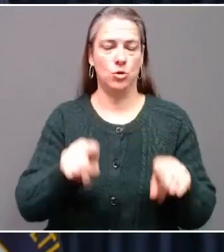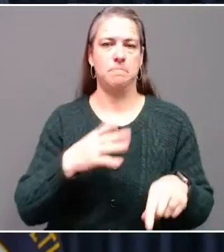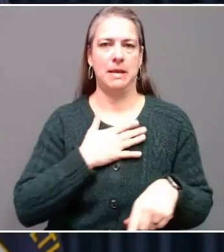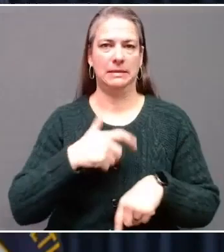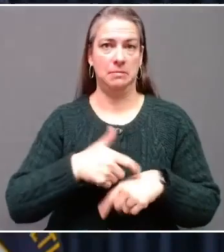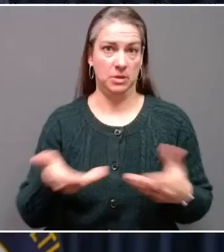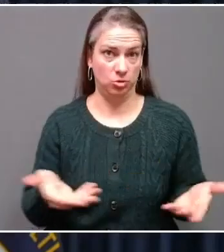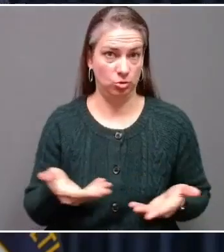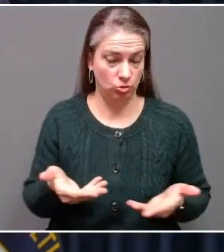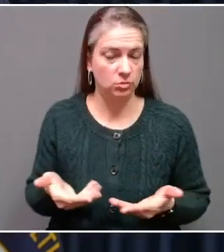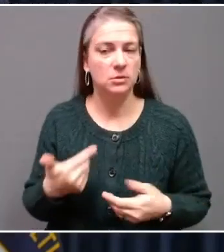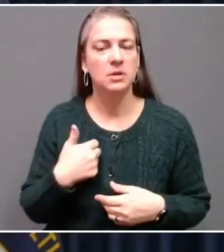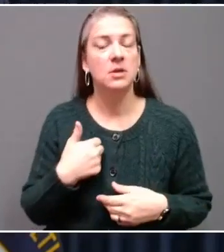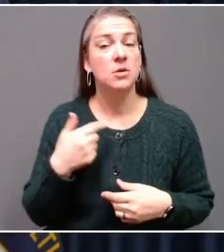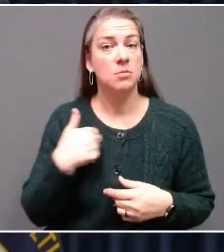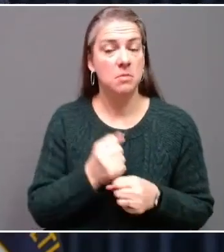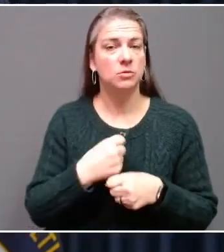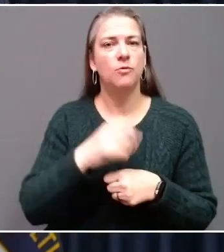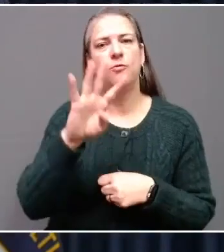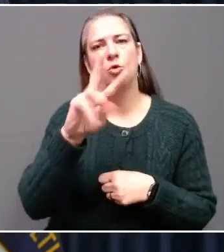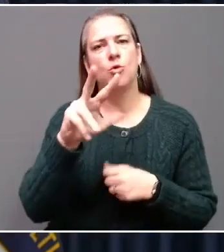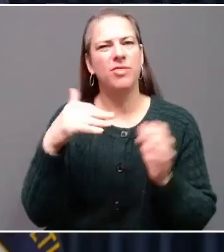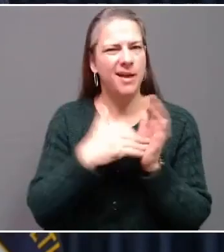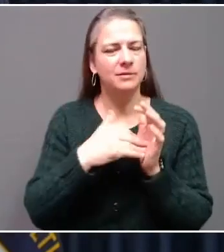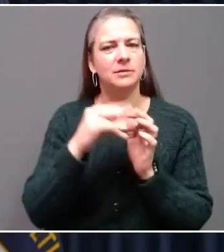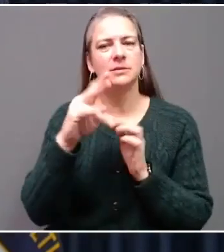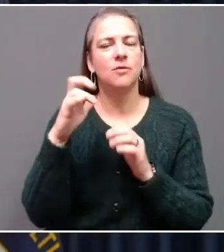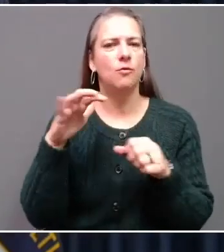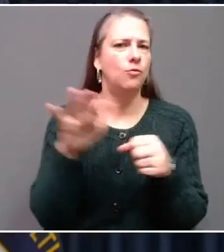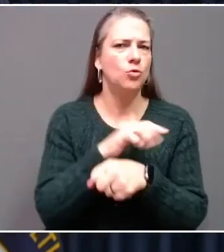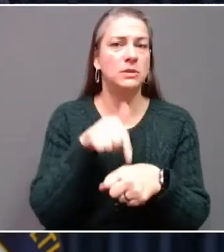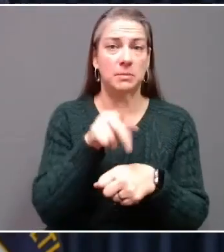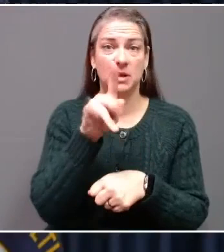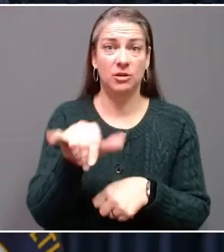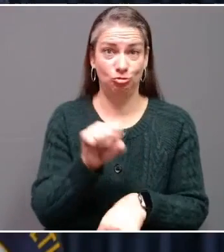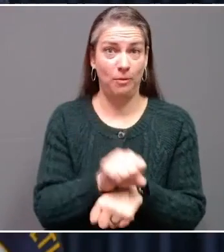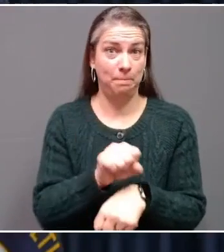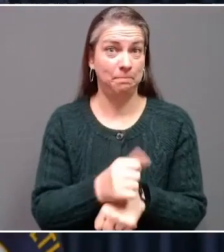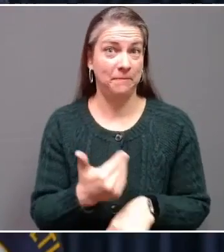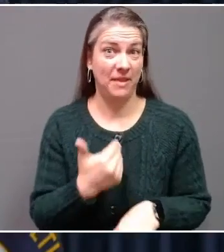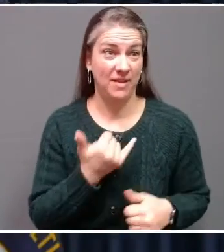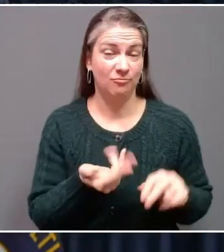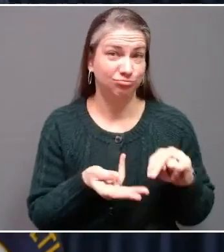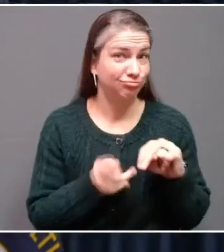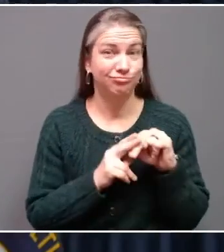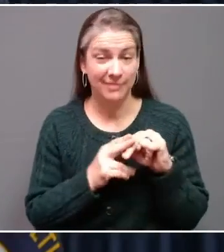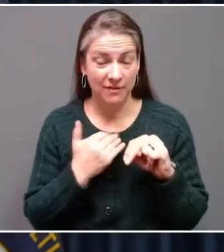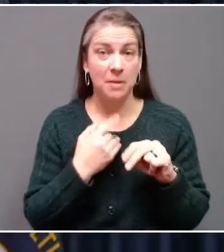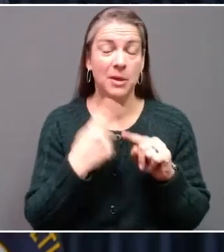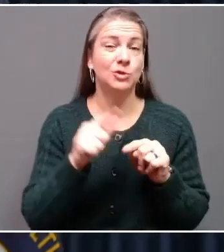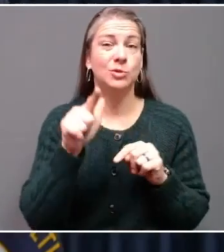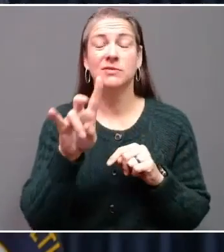more than 43,700 full-time Kentucky jobs behind $24.7 billion in new